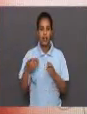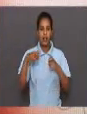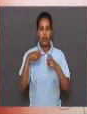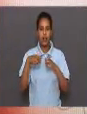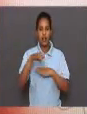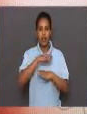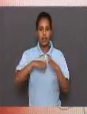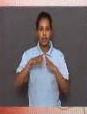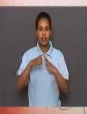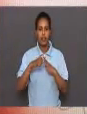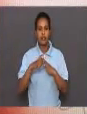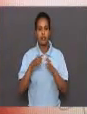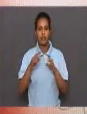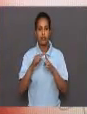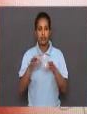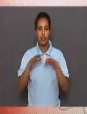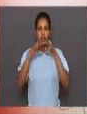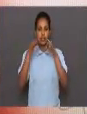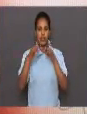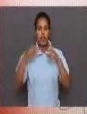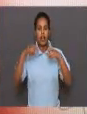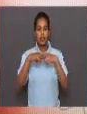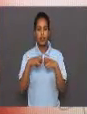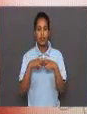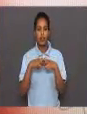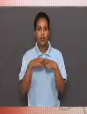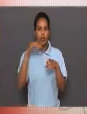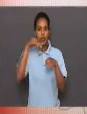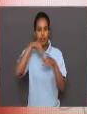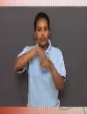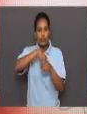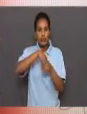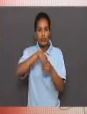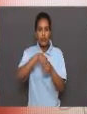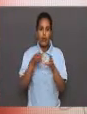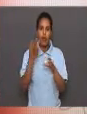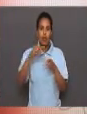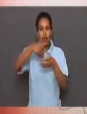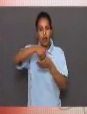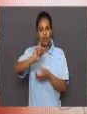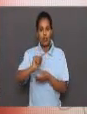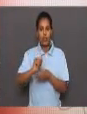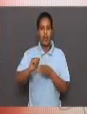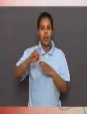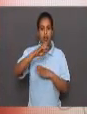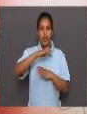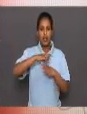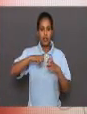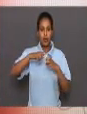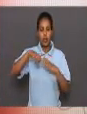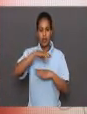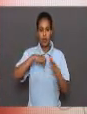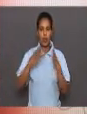Other electrodes only serve to transfer electrons into or out of